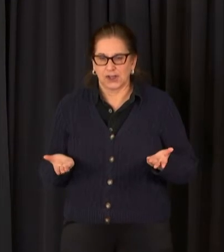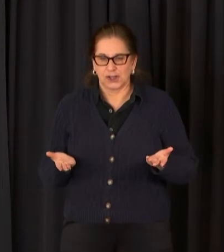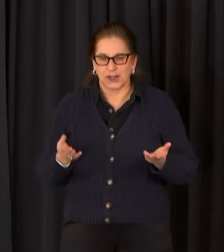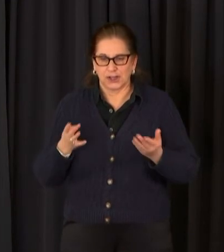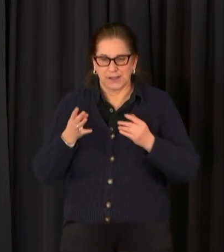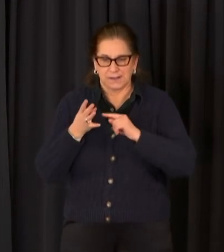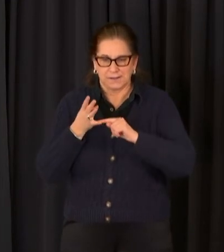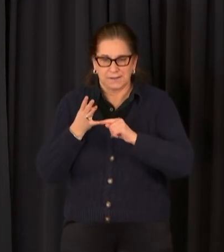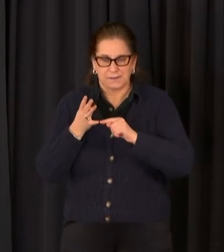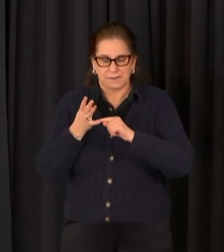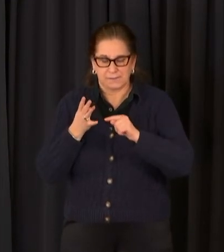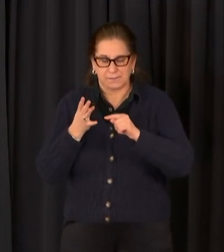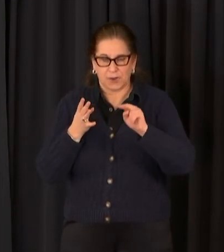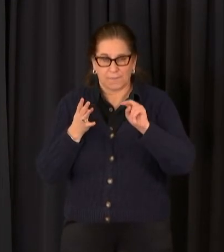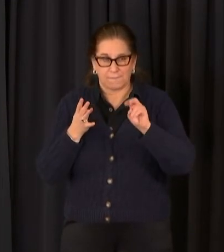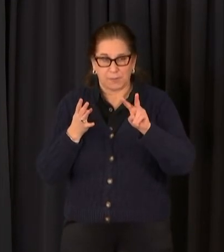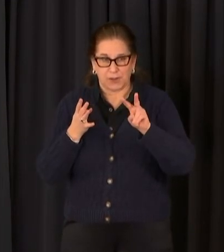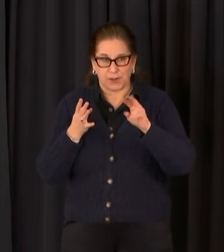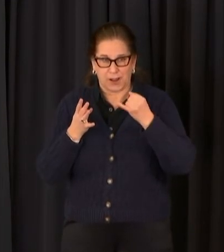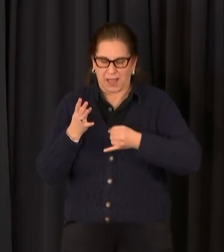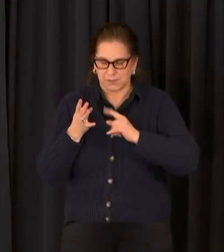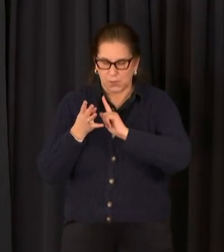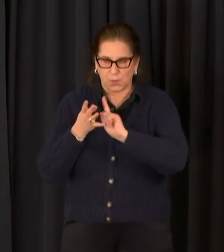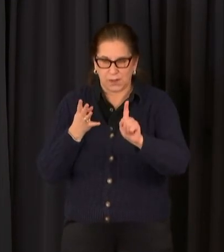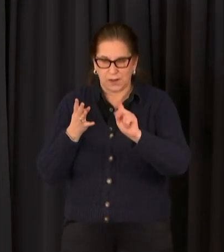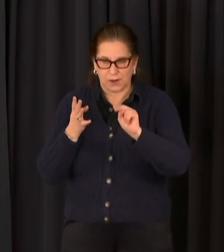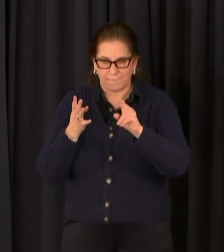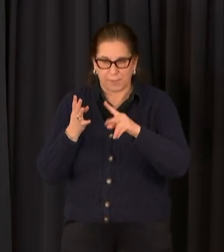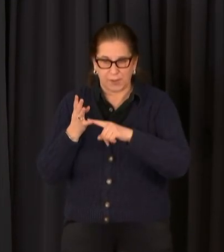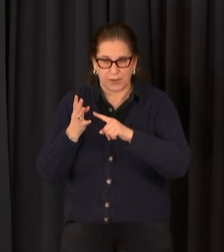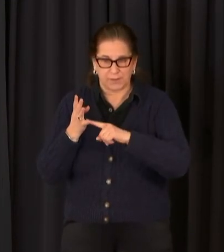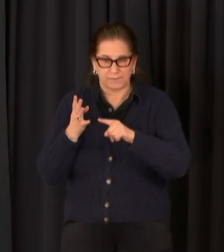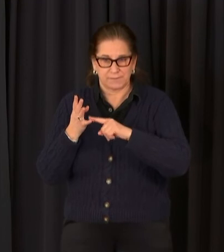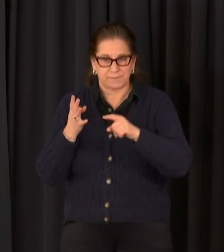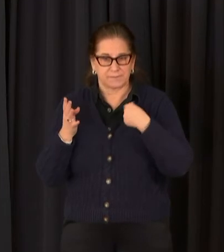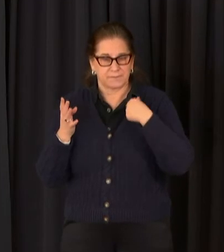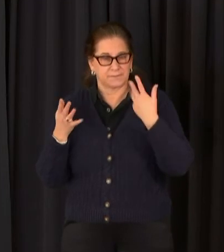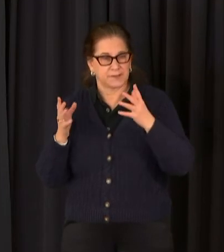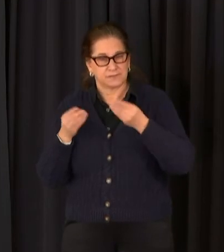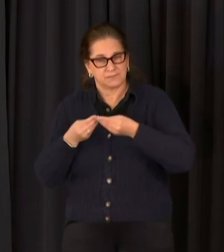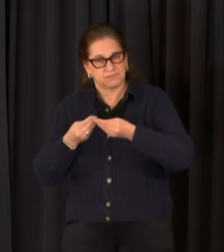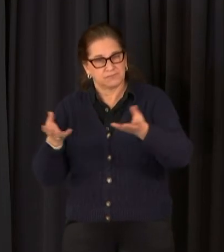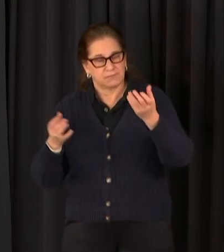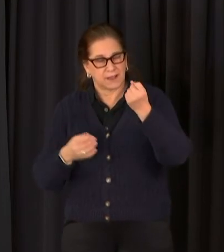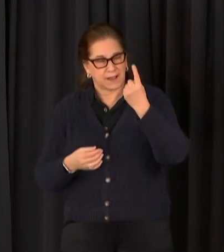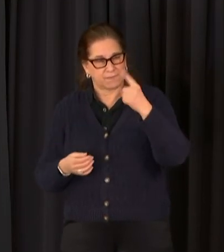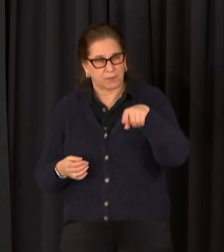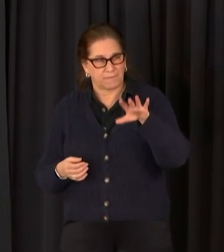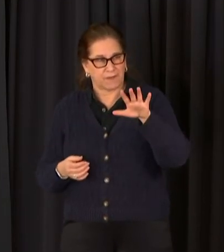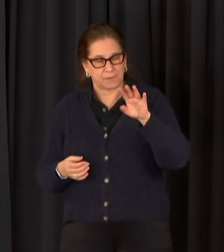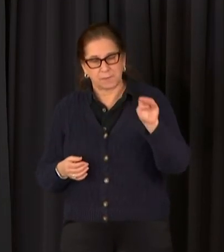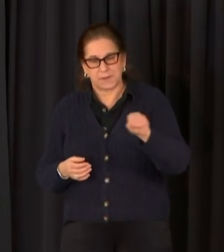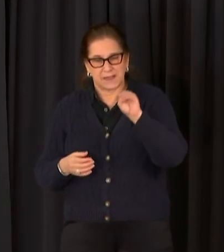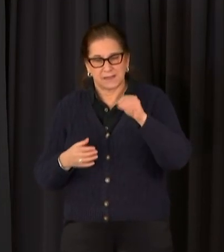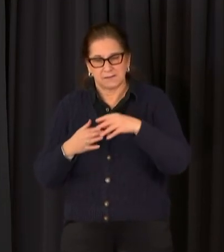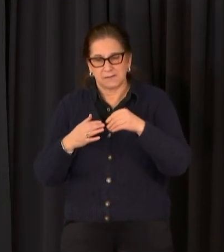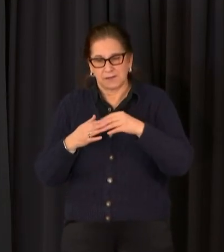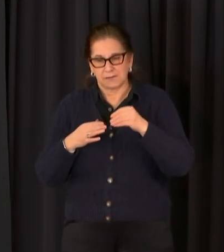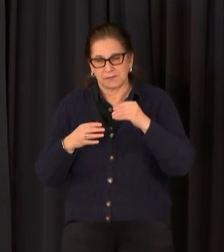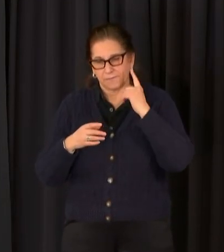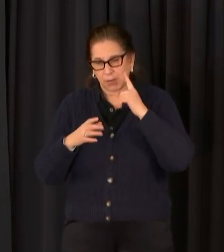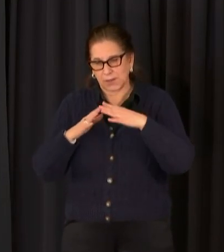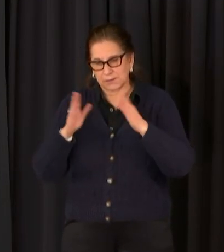of November. We have provided $11.5 million to approximately 4,500